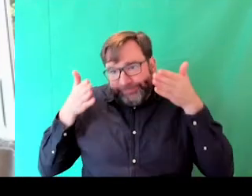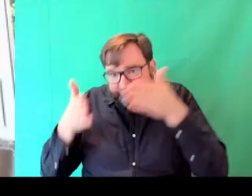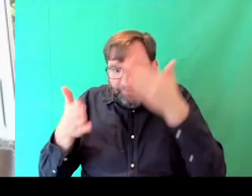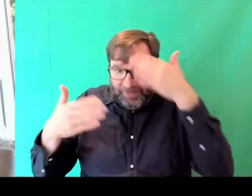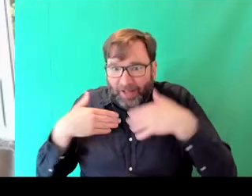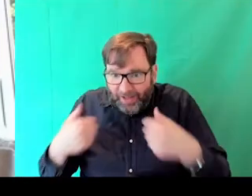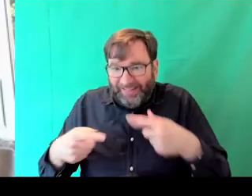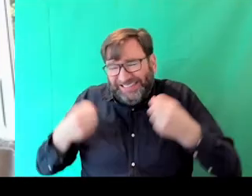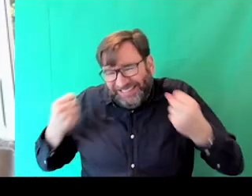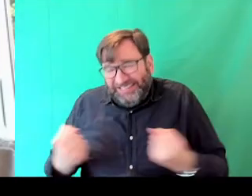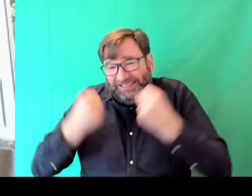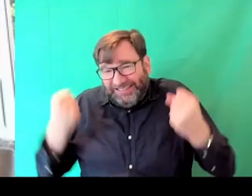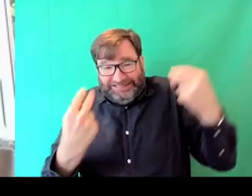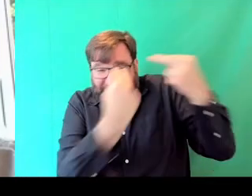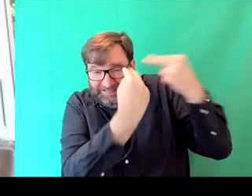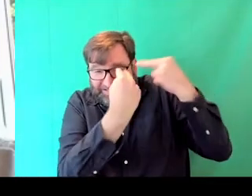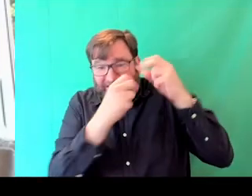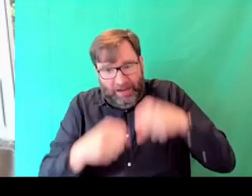well-being,